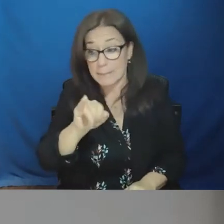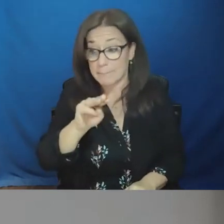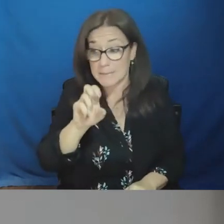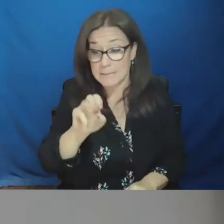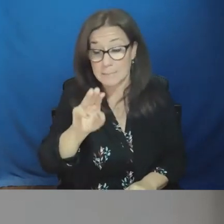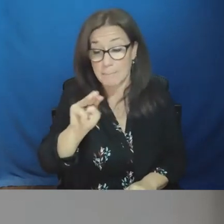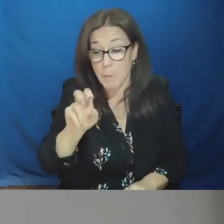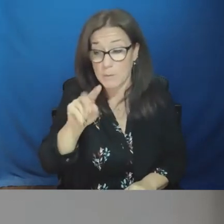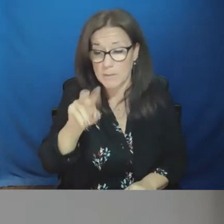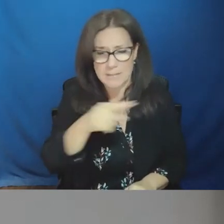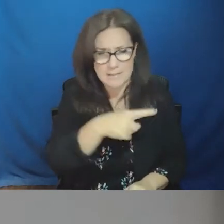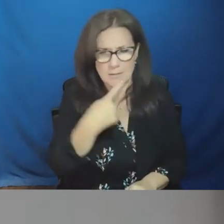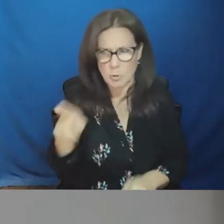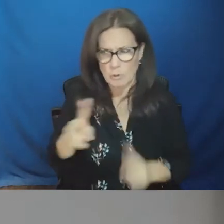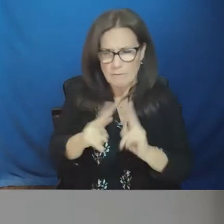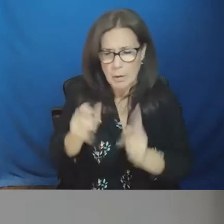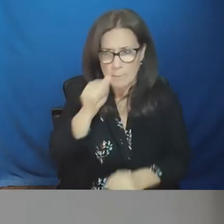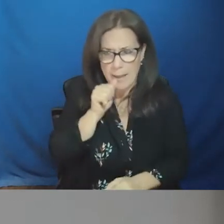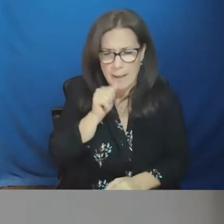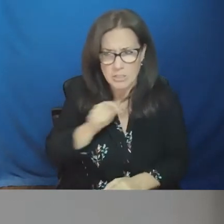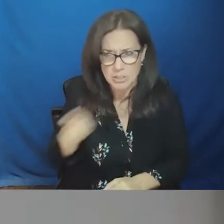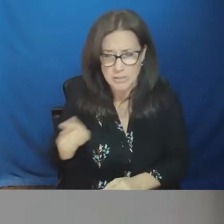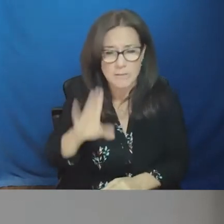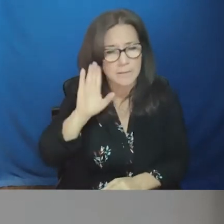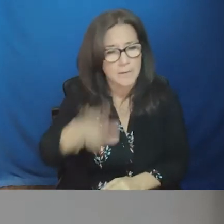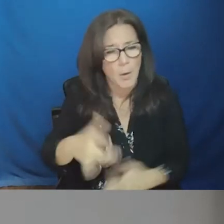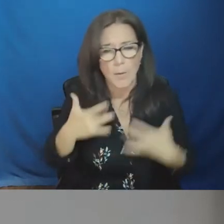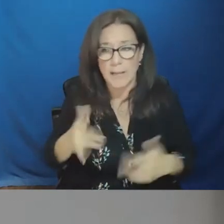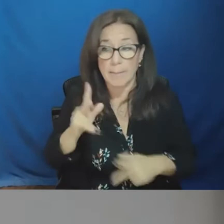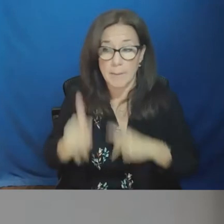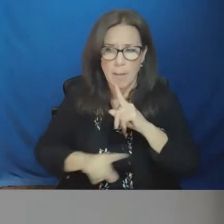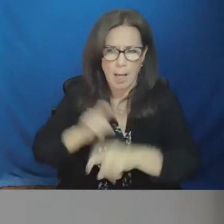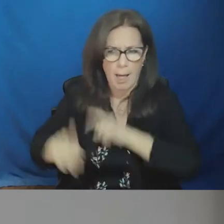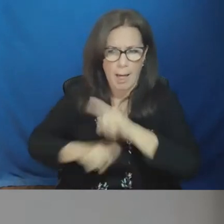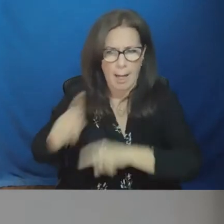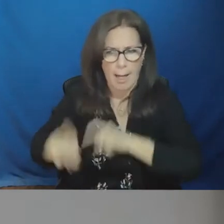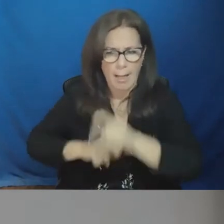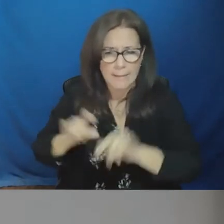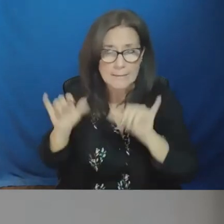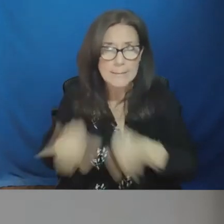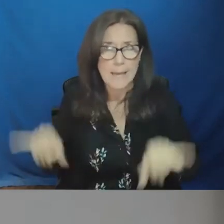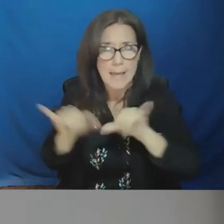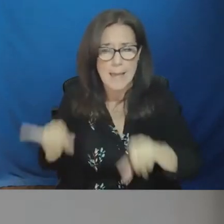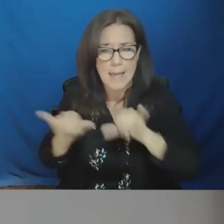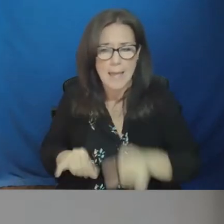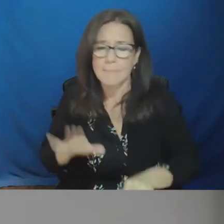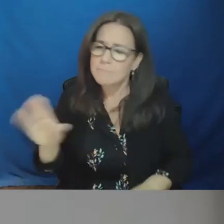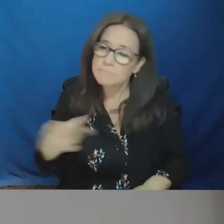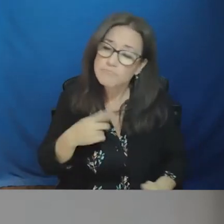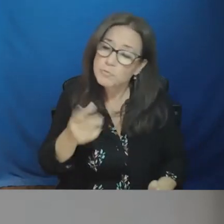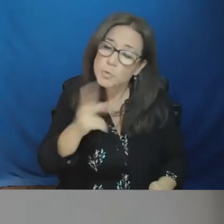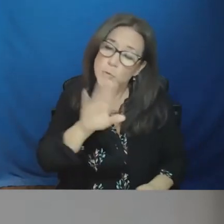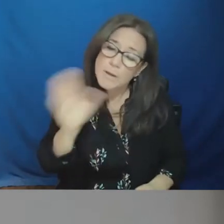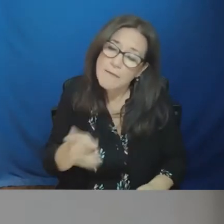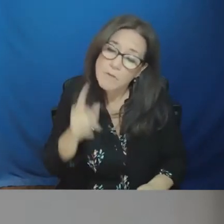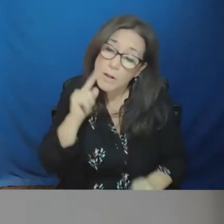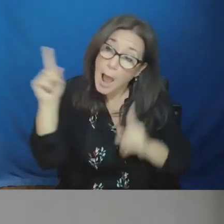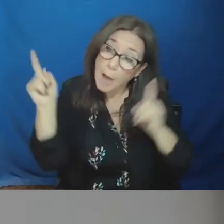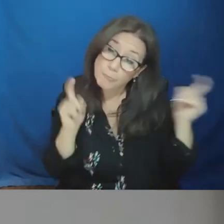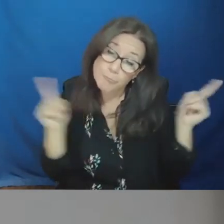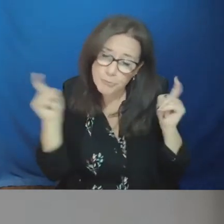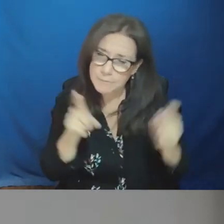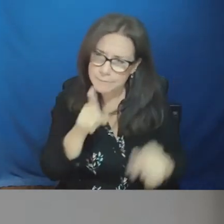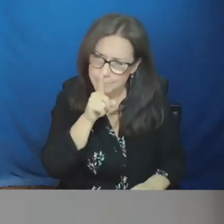when, over and over there are questions. I so appreciate that. And your professionalism goes toward that